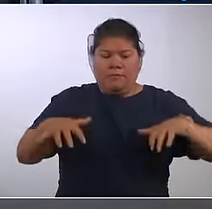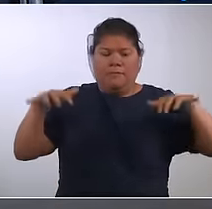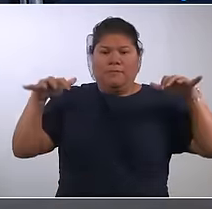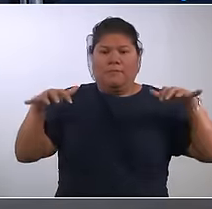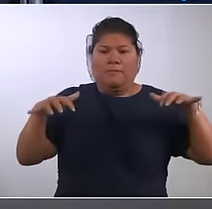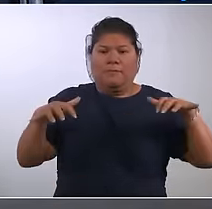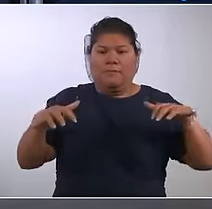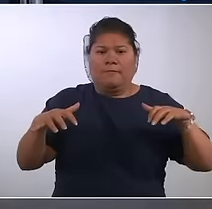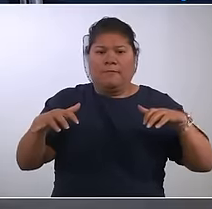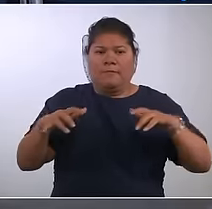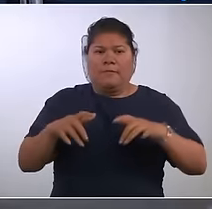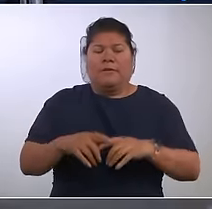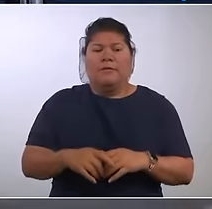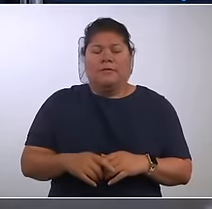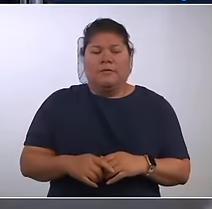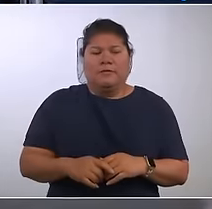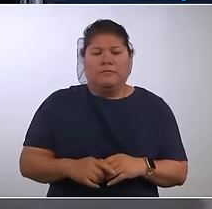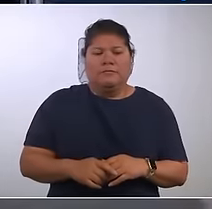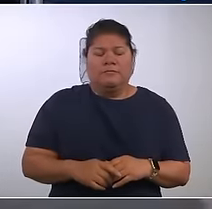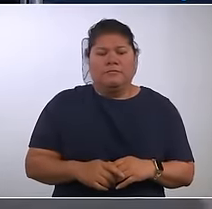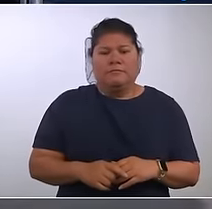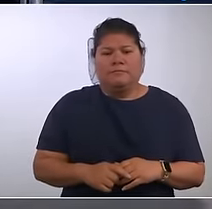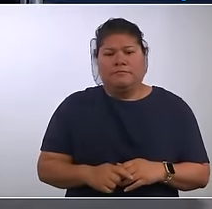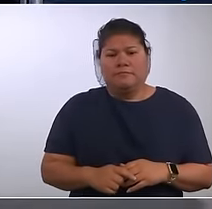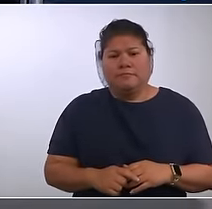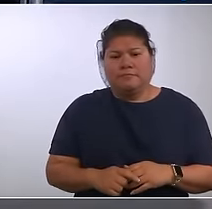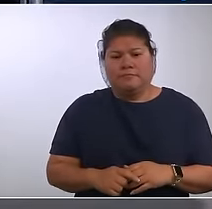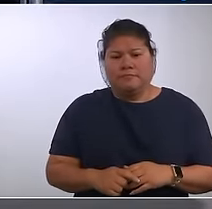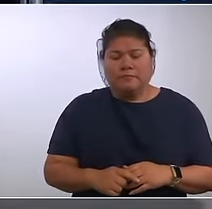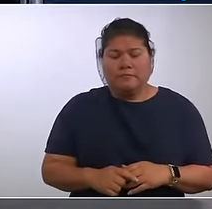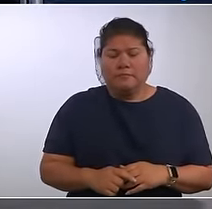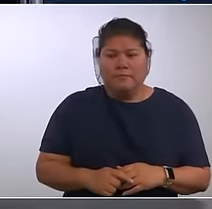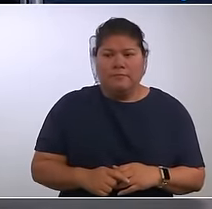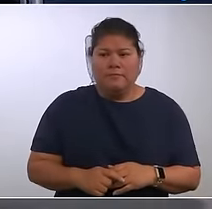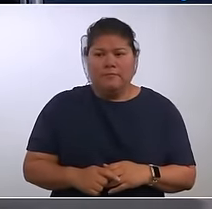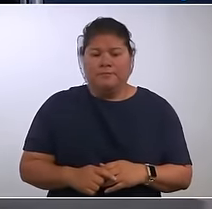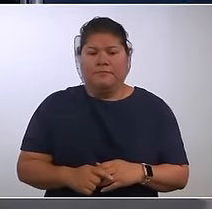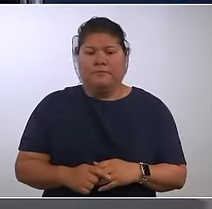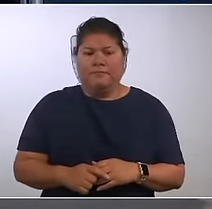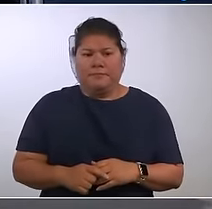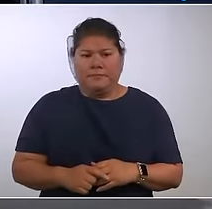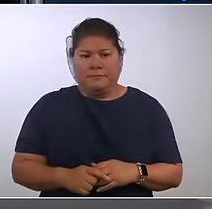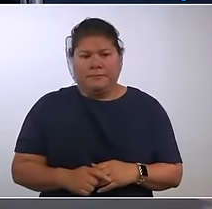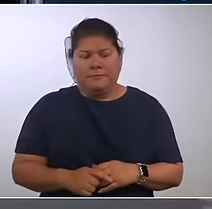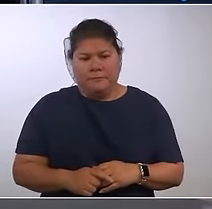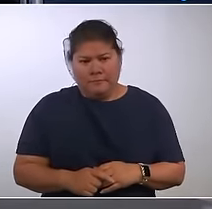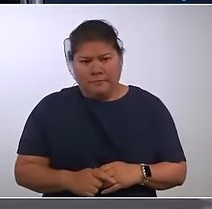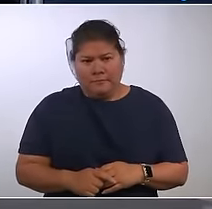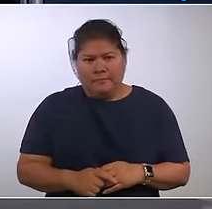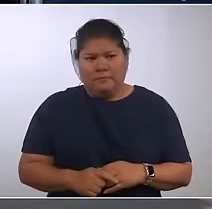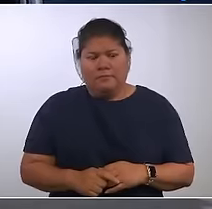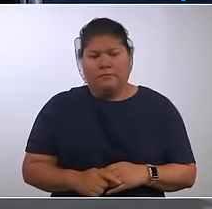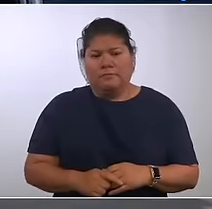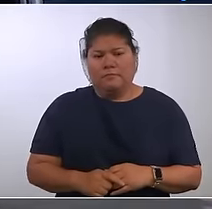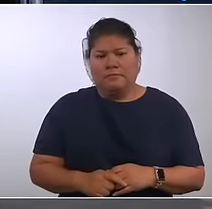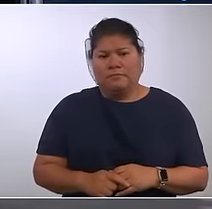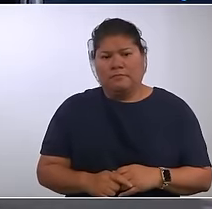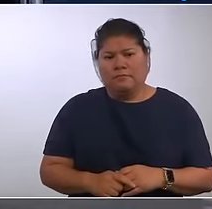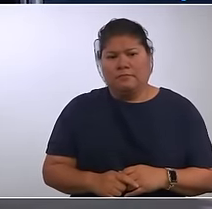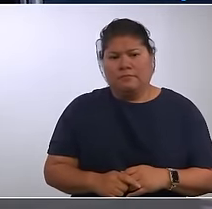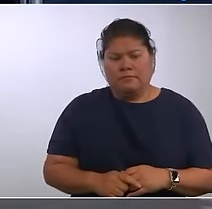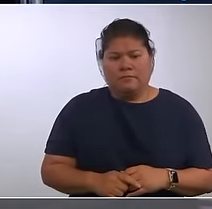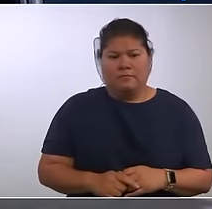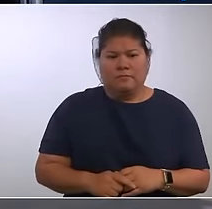grande en extremo. So I prophesied as he commanded me, and the breath came into them, and they lived, and stood upon their feet an